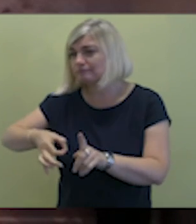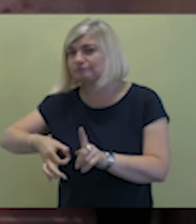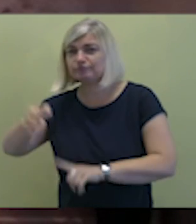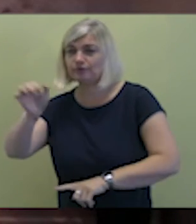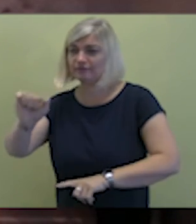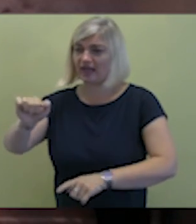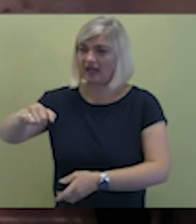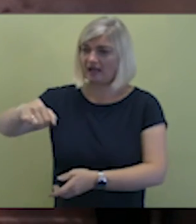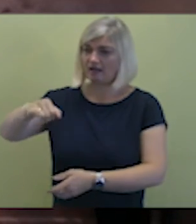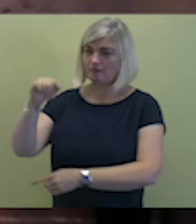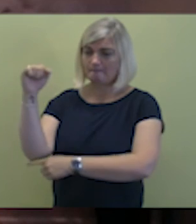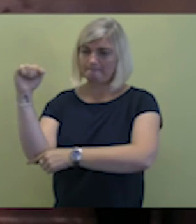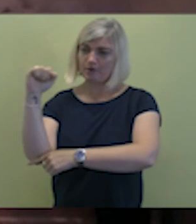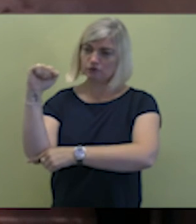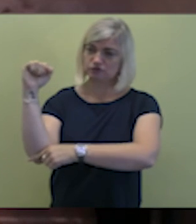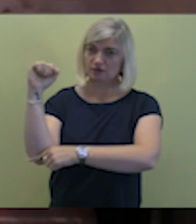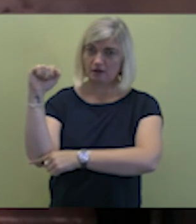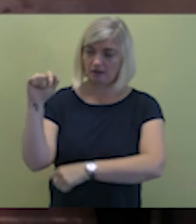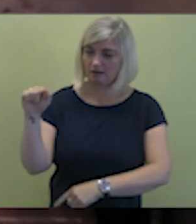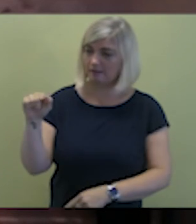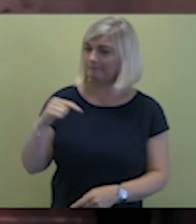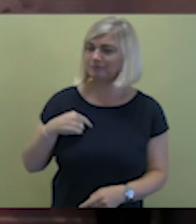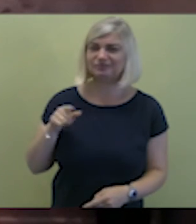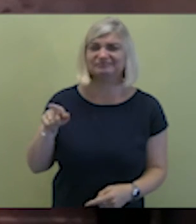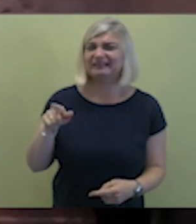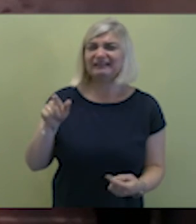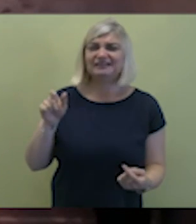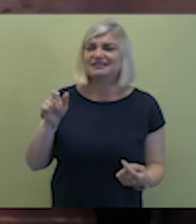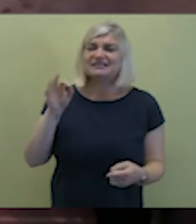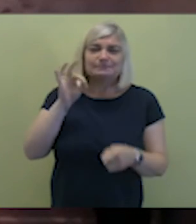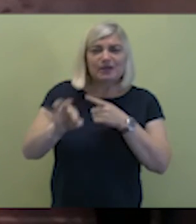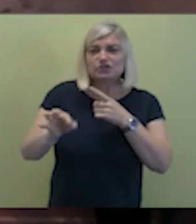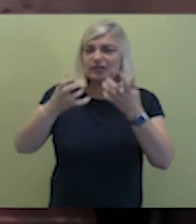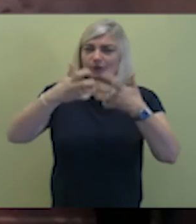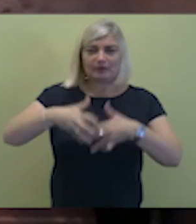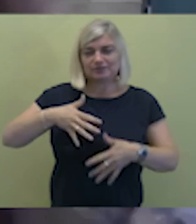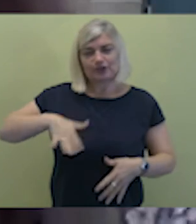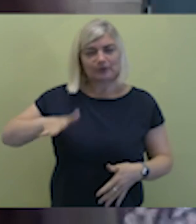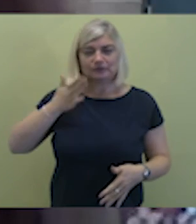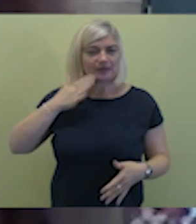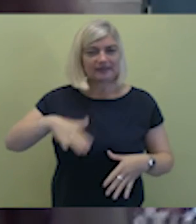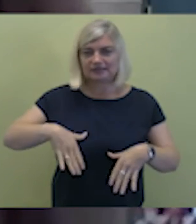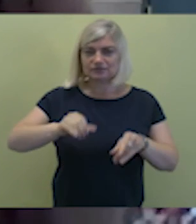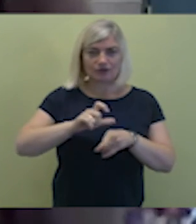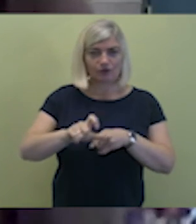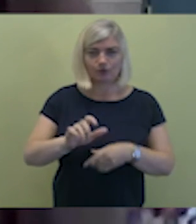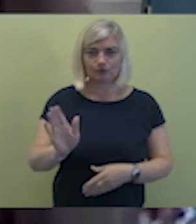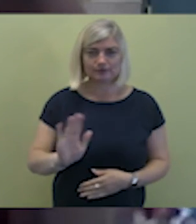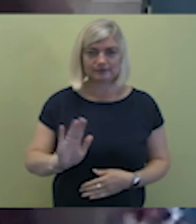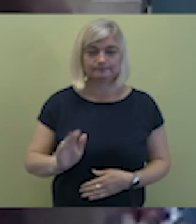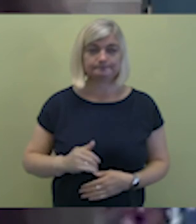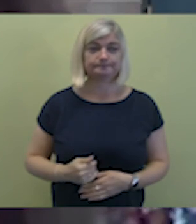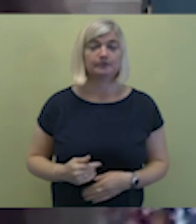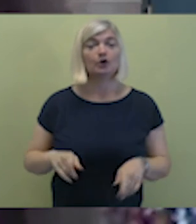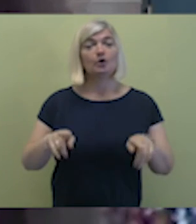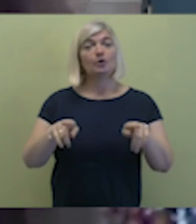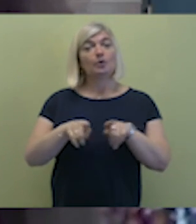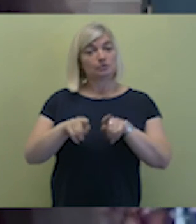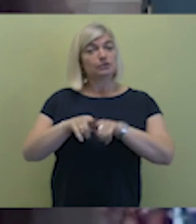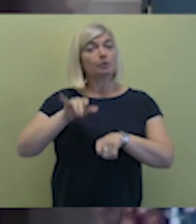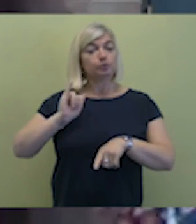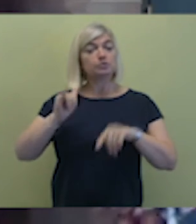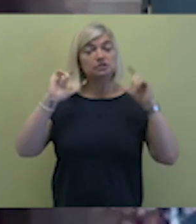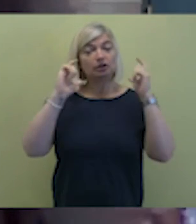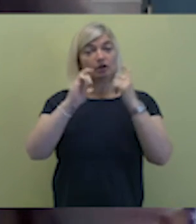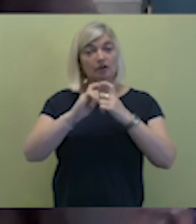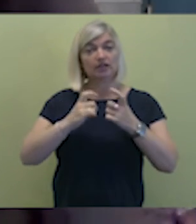beginning. Nobody needs anything special to be able to start on day 1 with us. And in relation to this, we do also offer